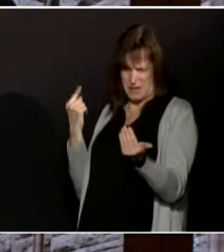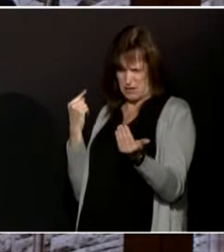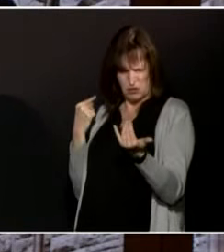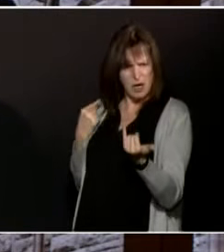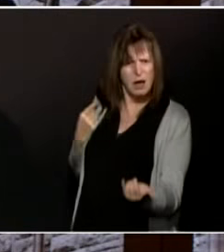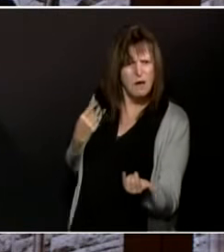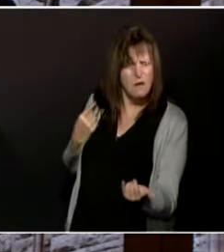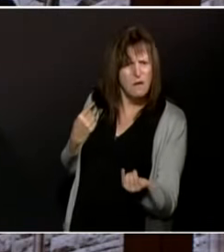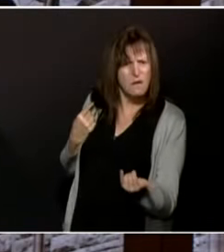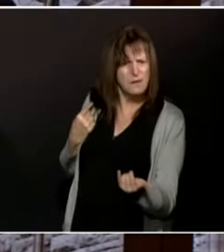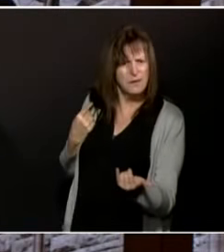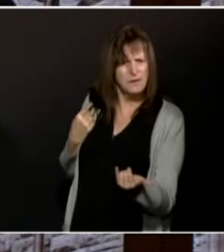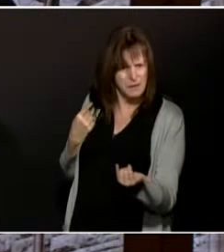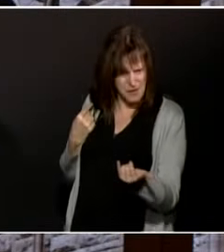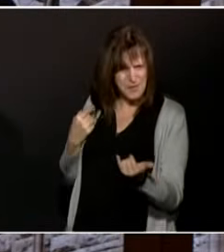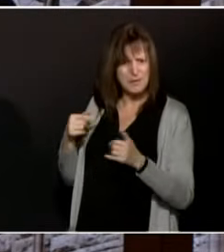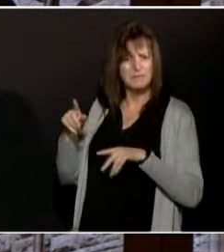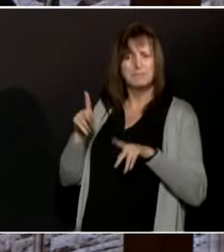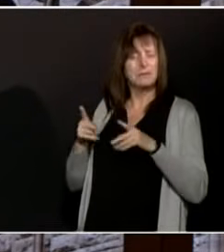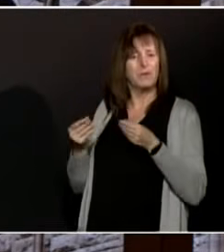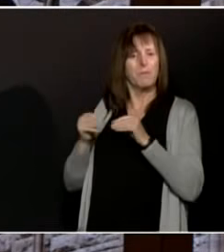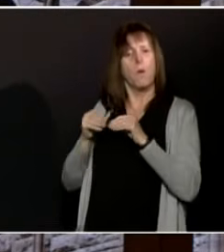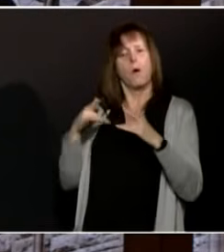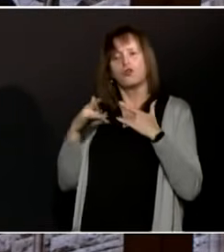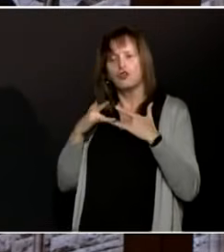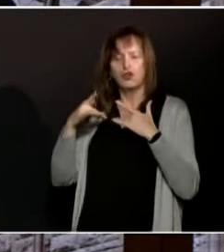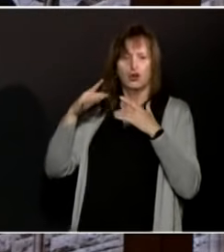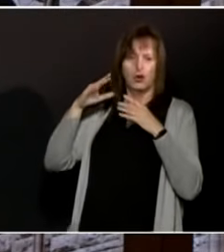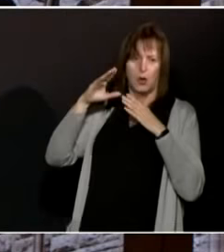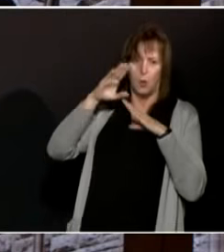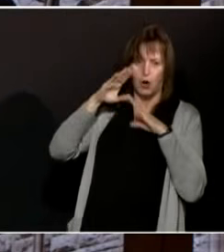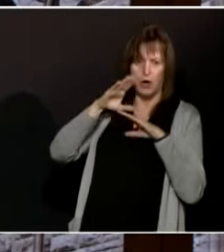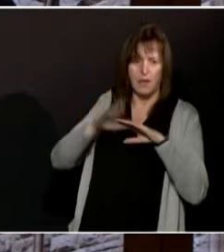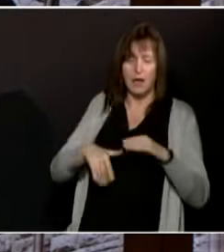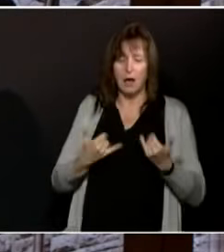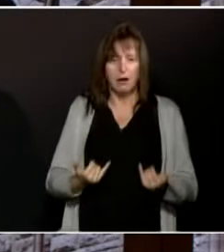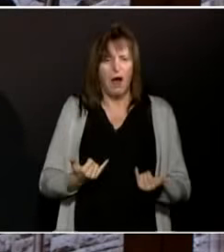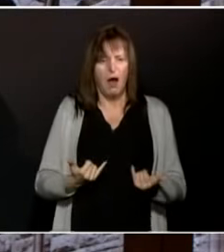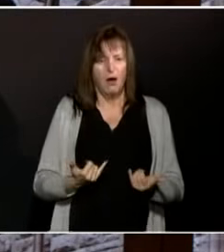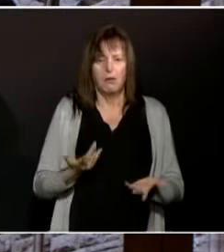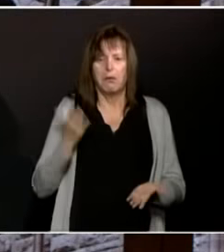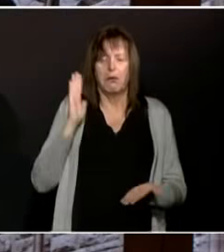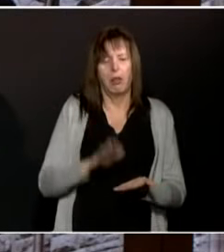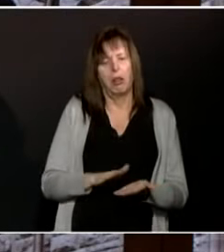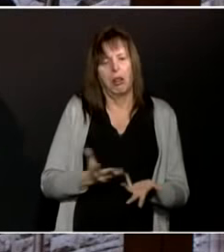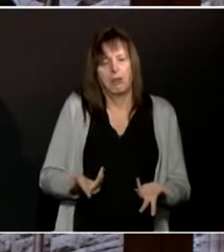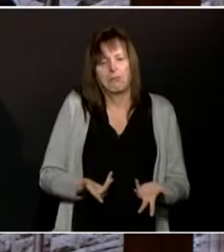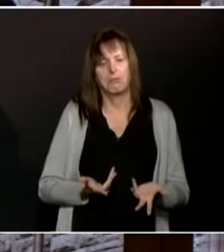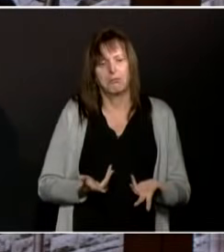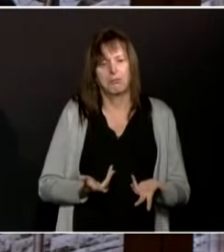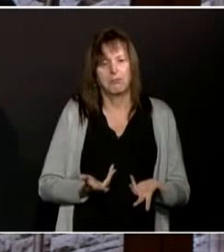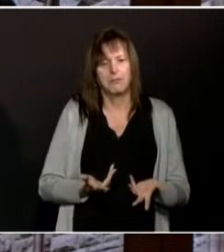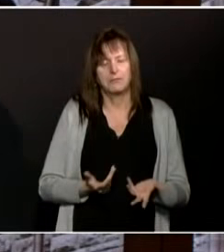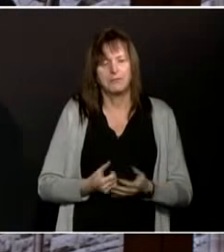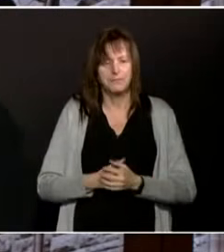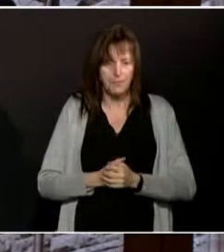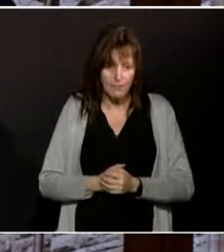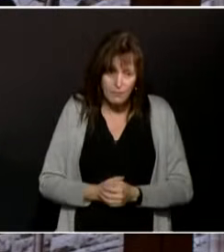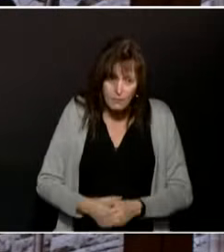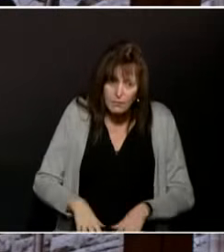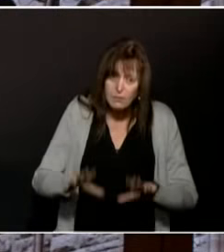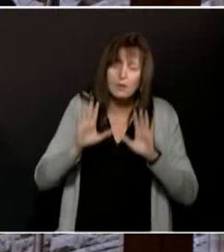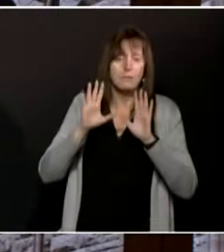worried, fearful at that time than they are now. But from the modeling data, and as Dr. Brown's alluded to, there is